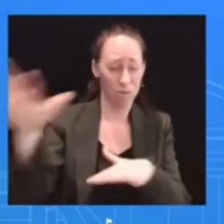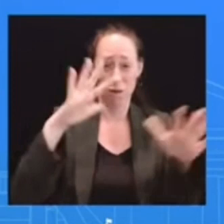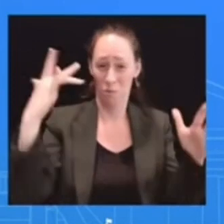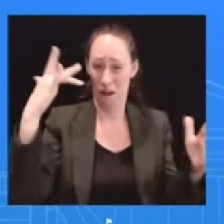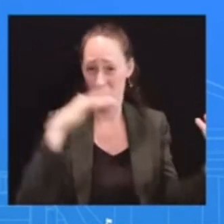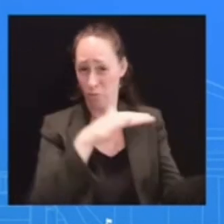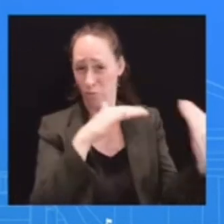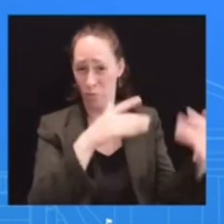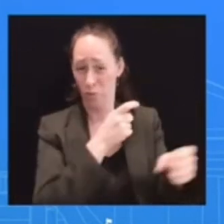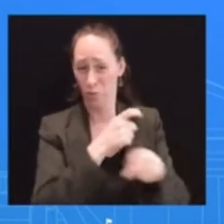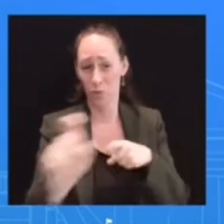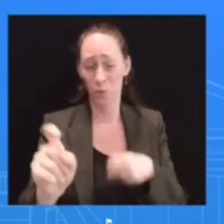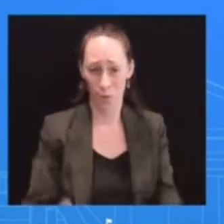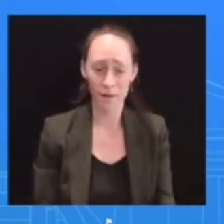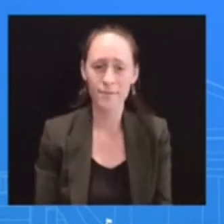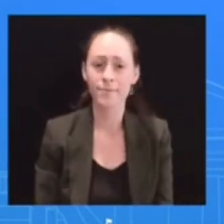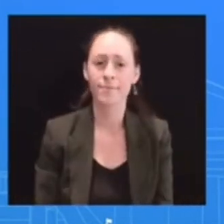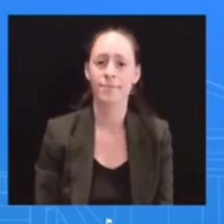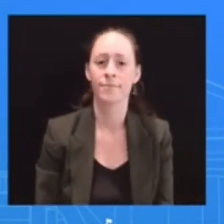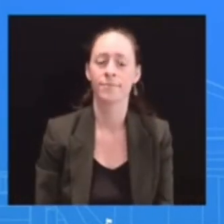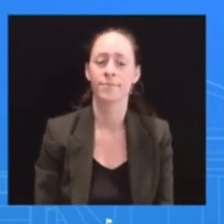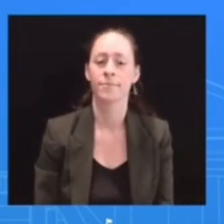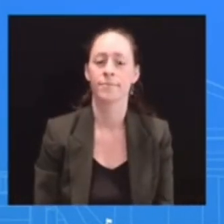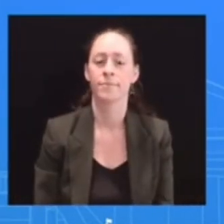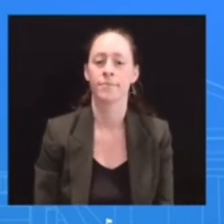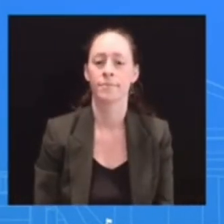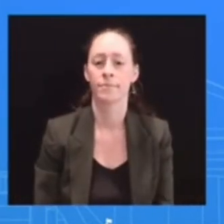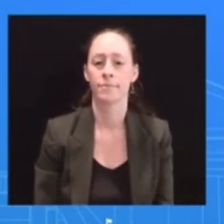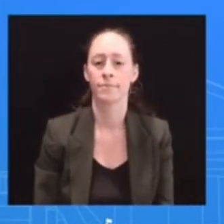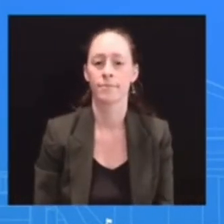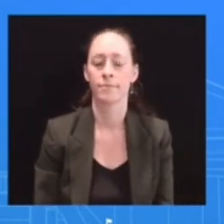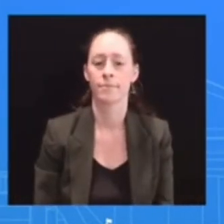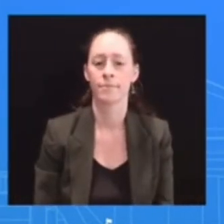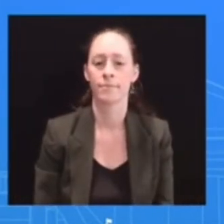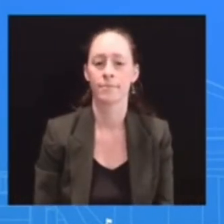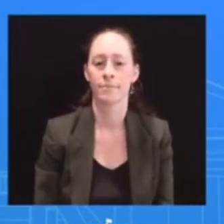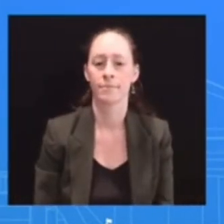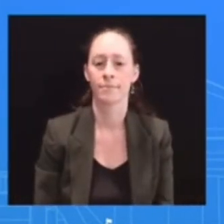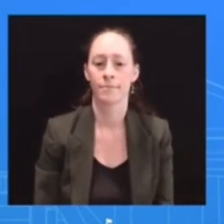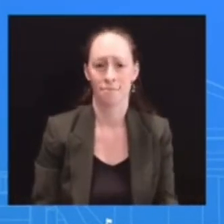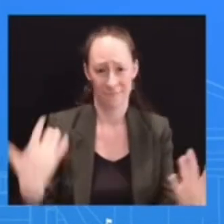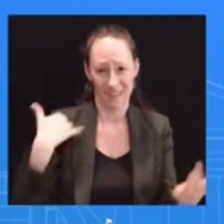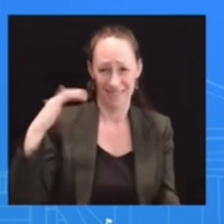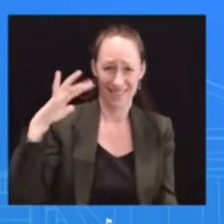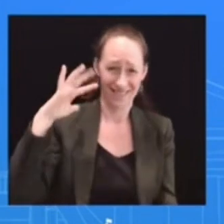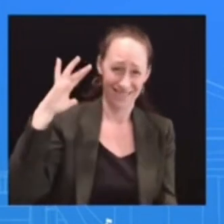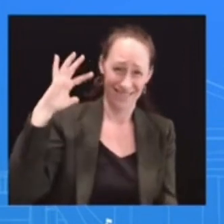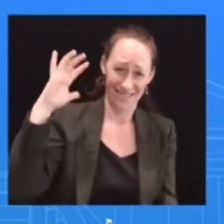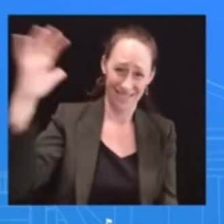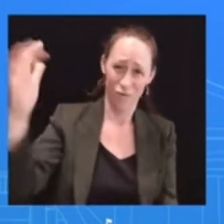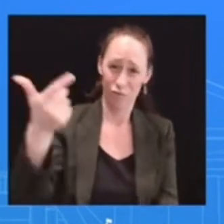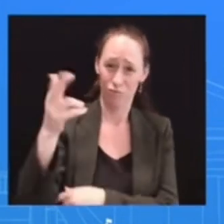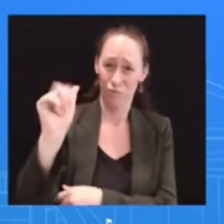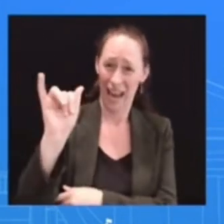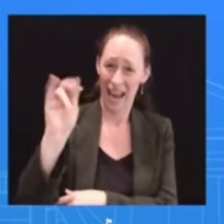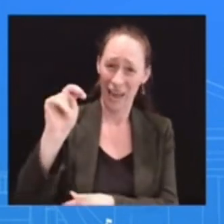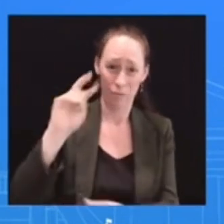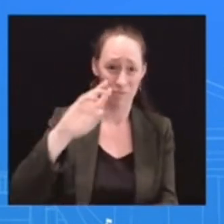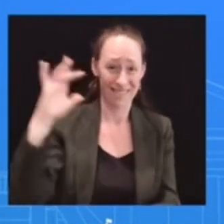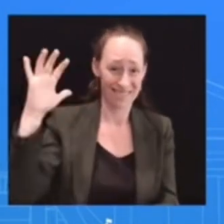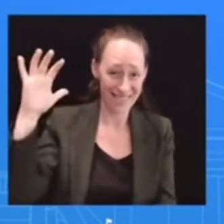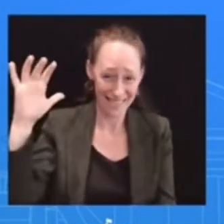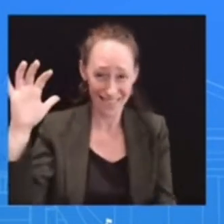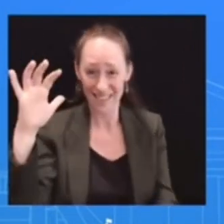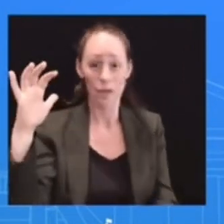and foodstuffs that have been shipped through the initiative have gone to developing countries, including some of the most food